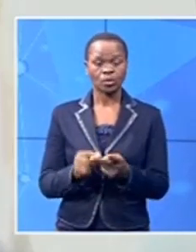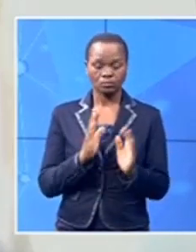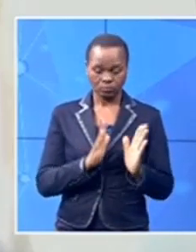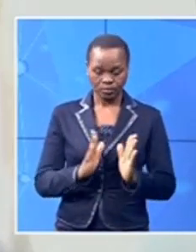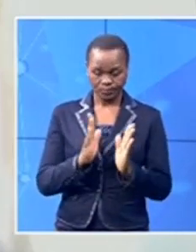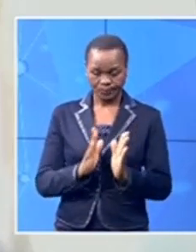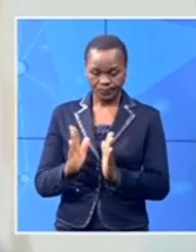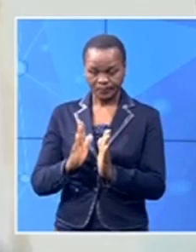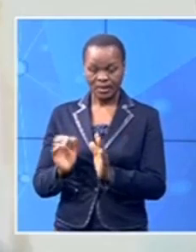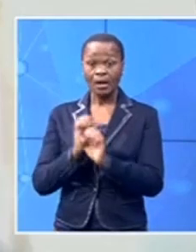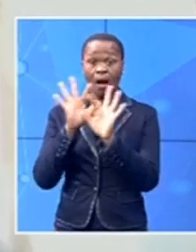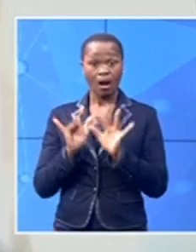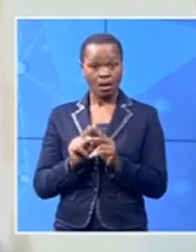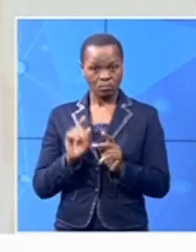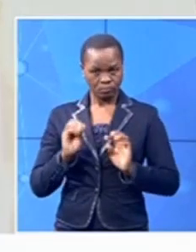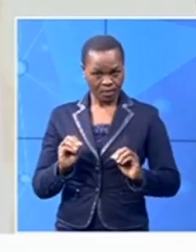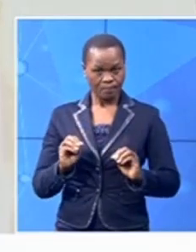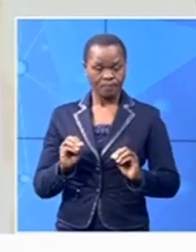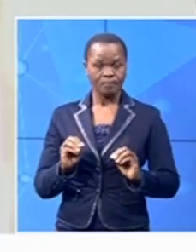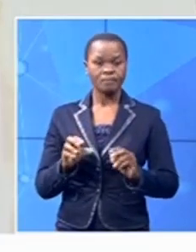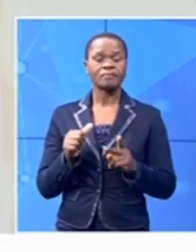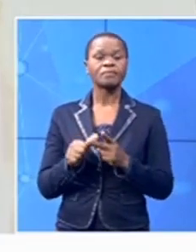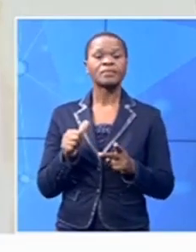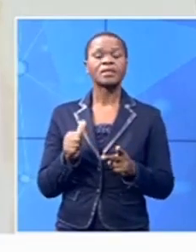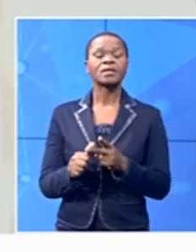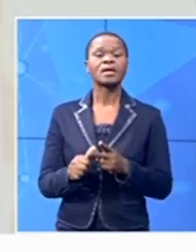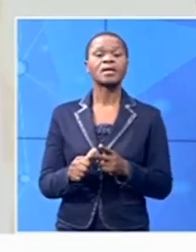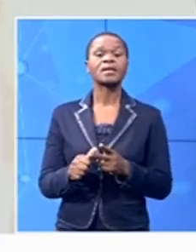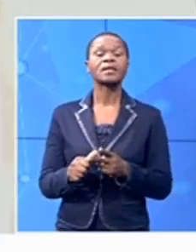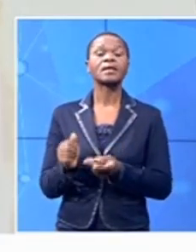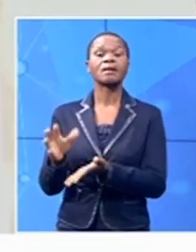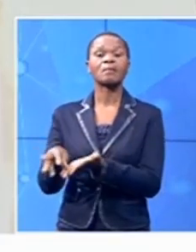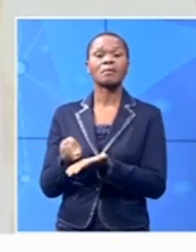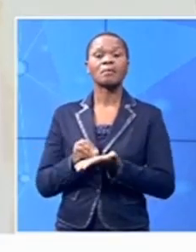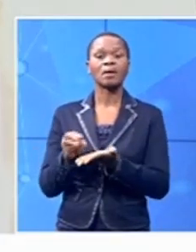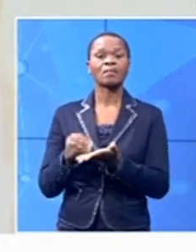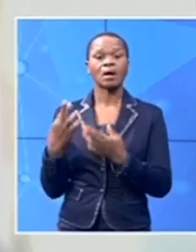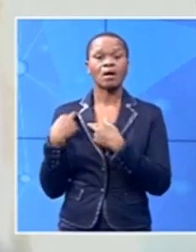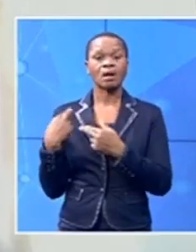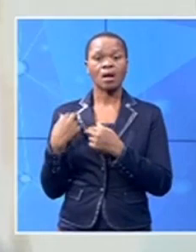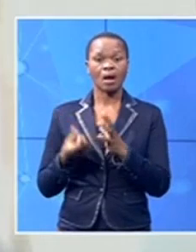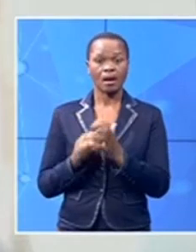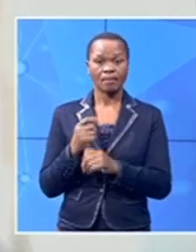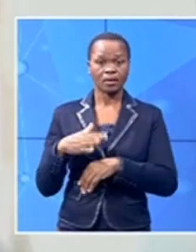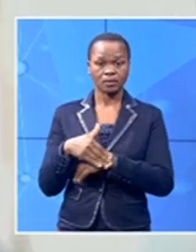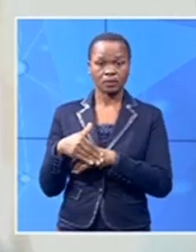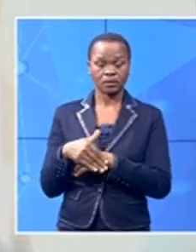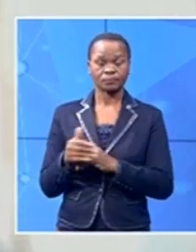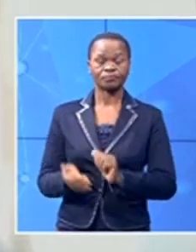coordination is very clear and that we bring to book those most responsible for what has happened in our